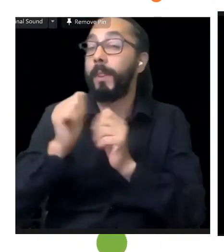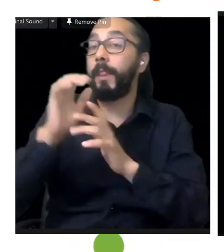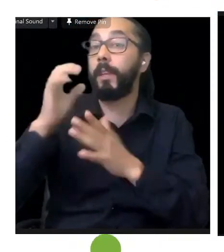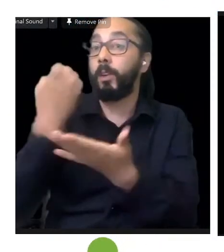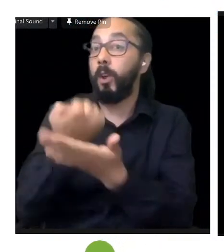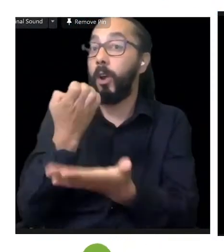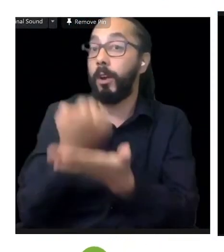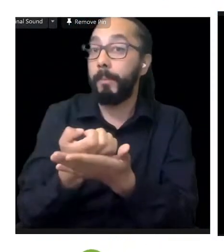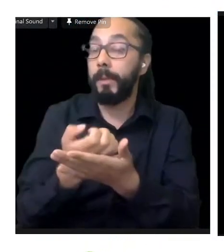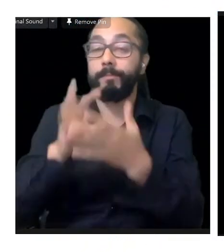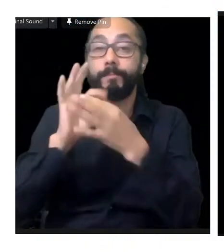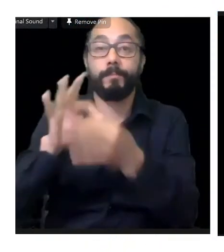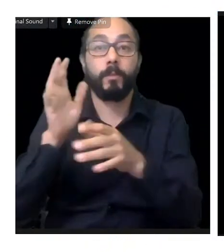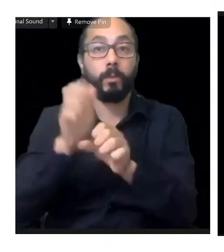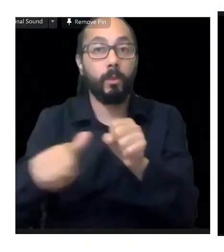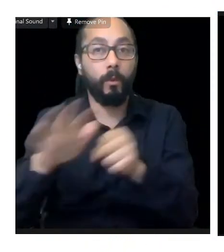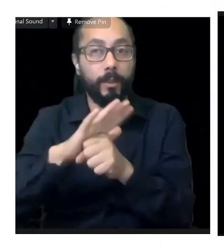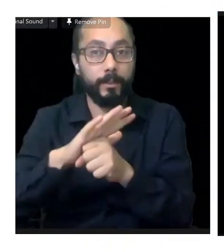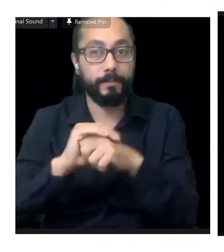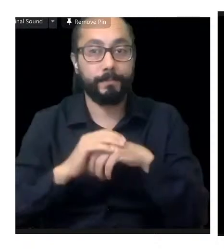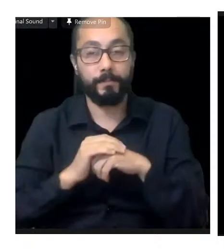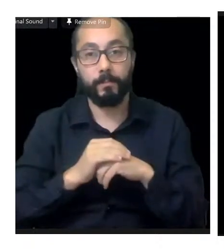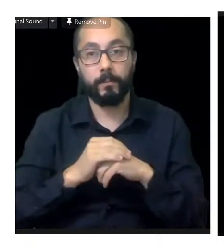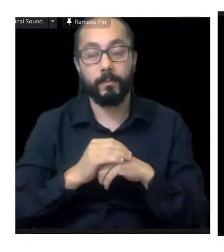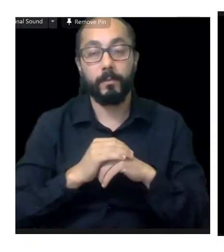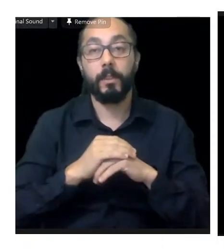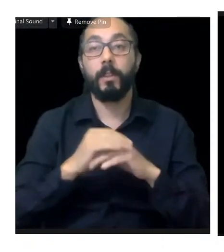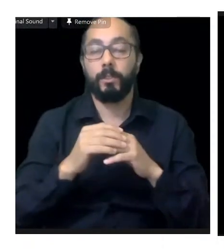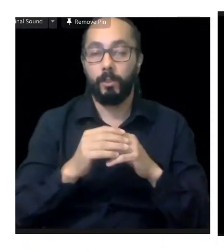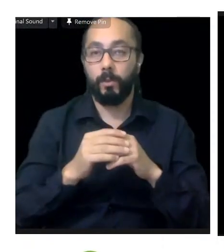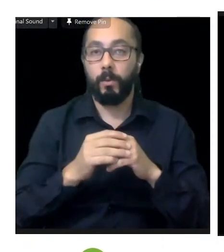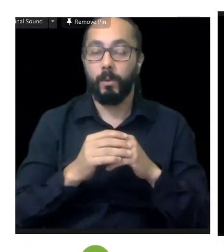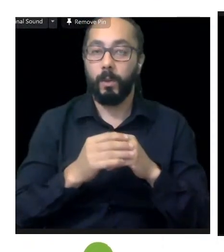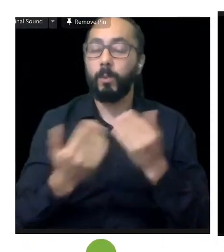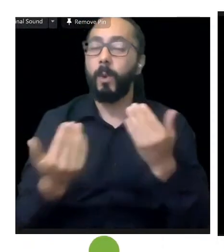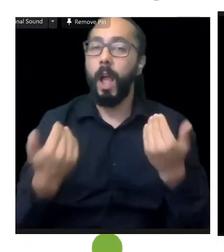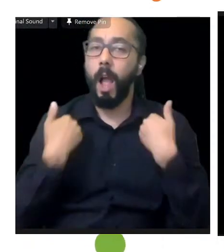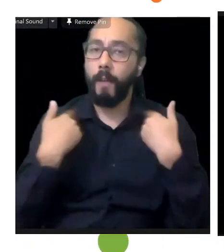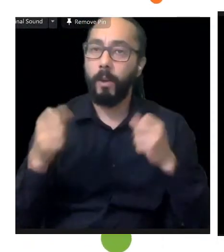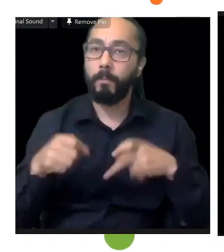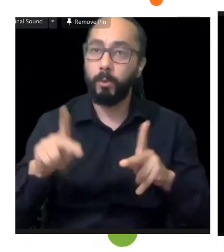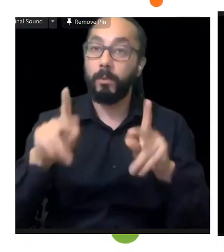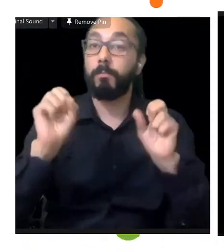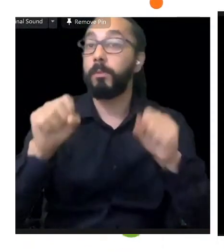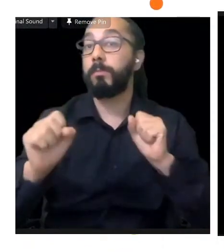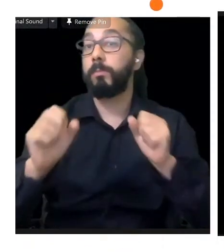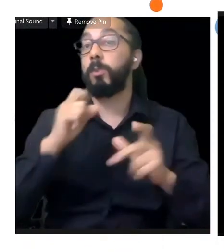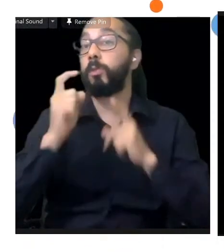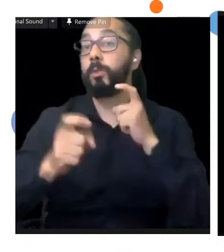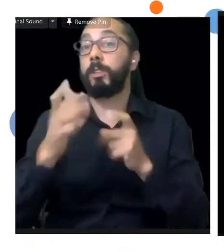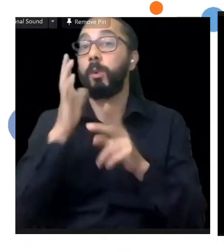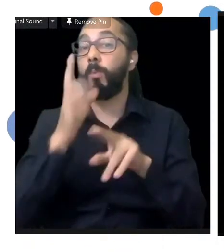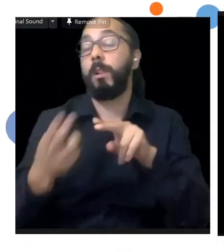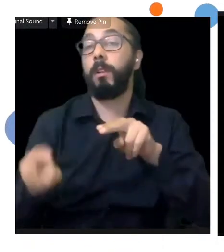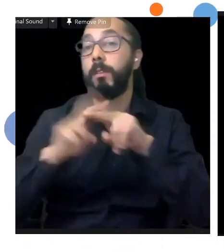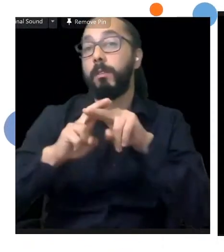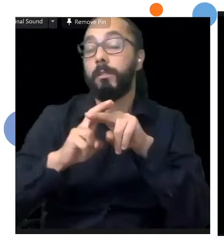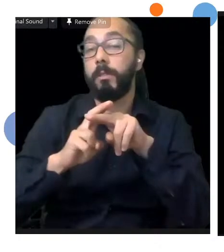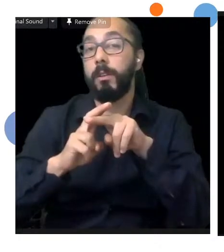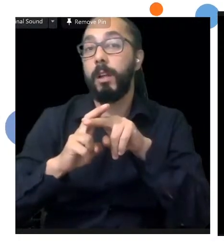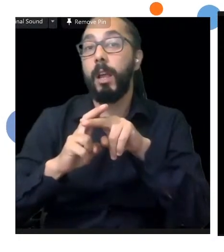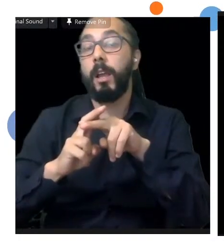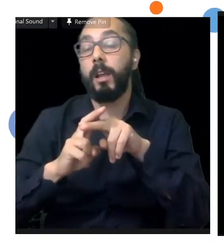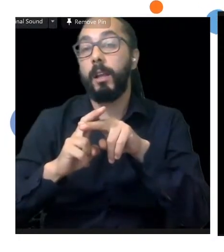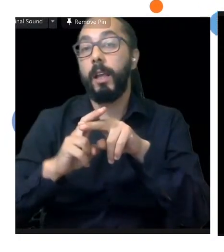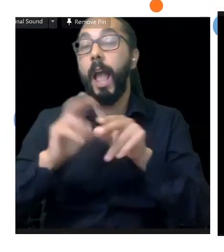to COVID. There's an opportunity at least for there to be a potential rebound in donations next year. And those rebound in donations